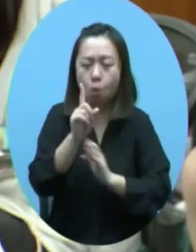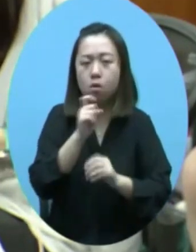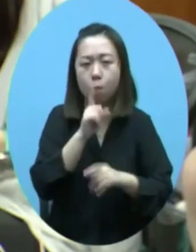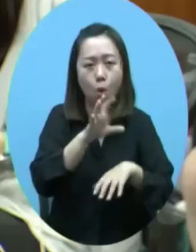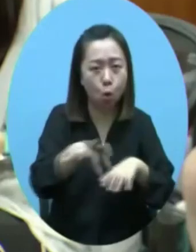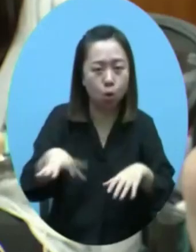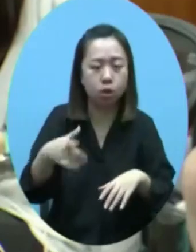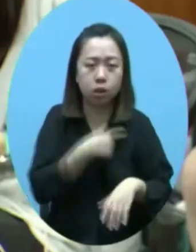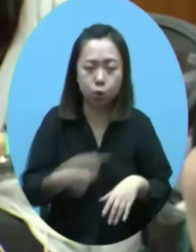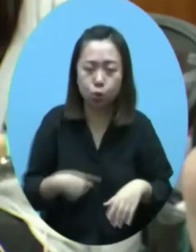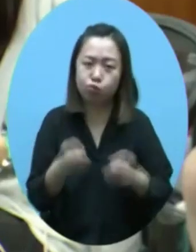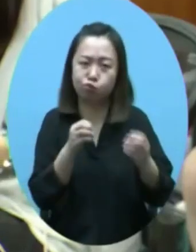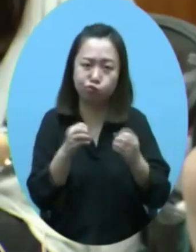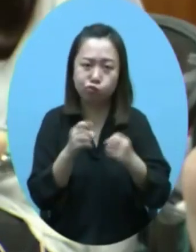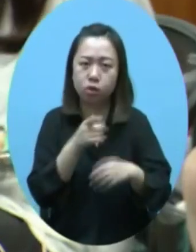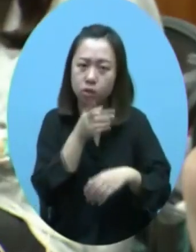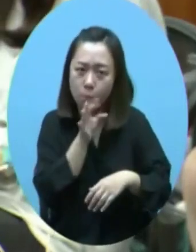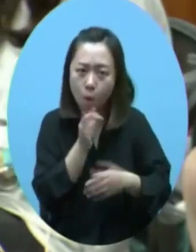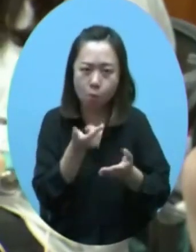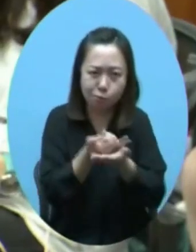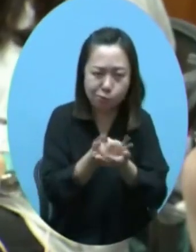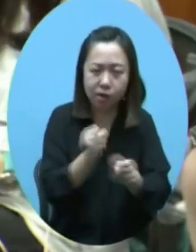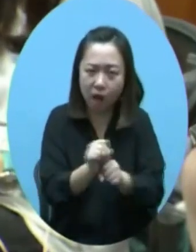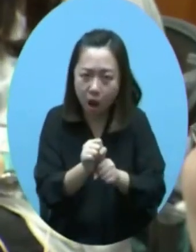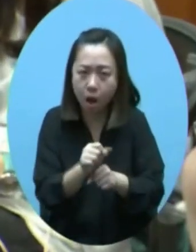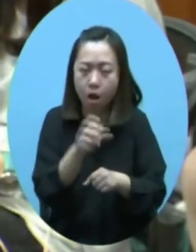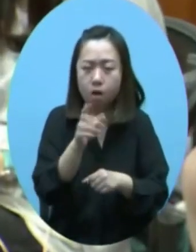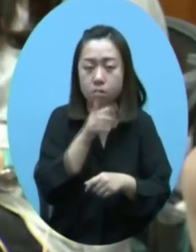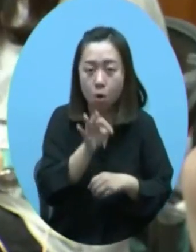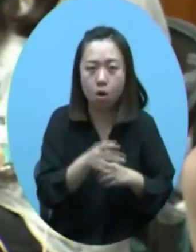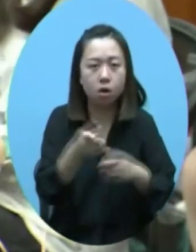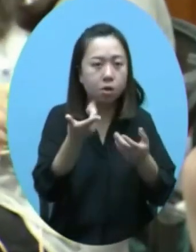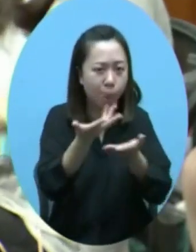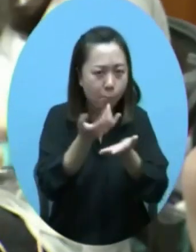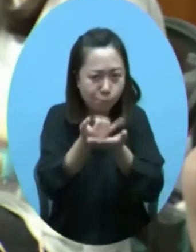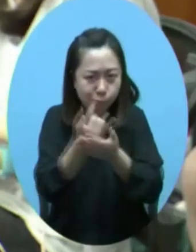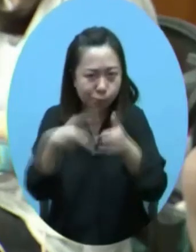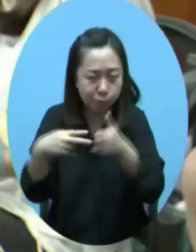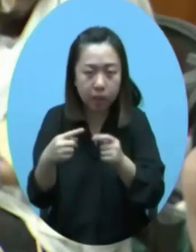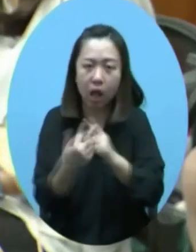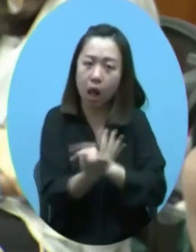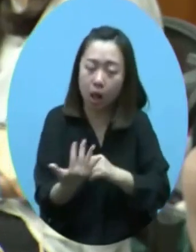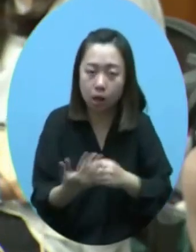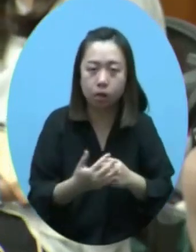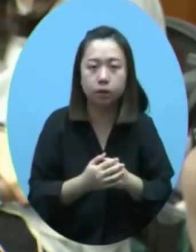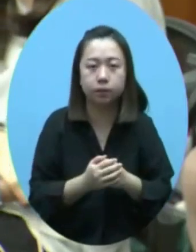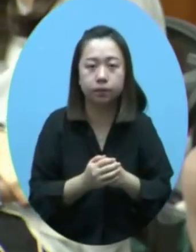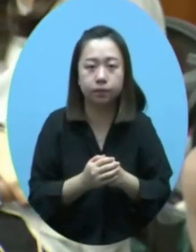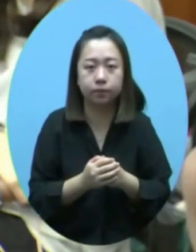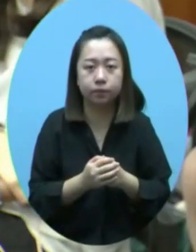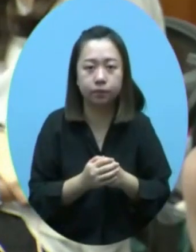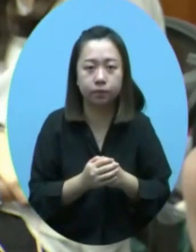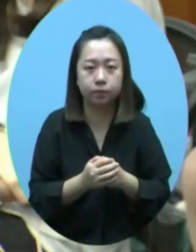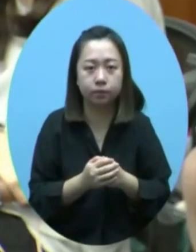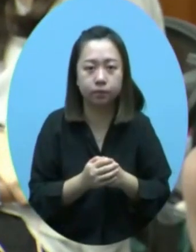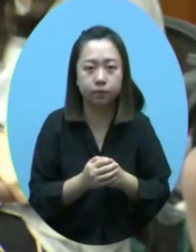targeted testing? And if there is, what is the numbers right now? Second of all, there is a elderly home below the building of